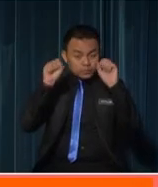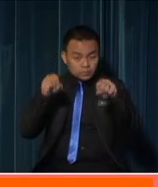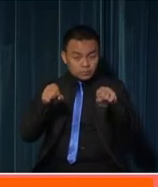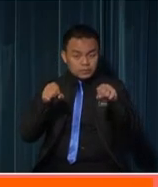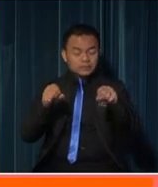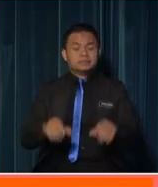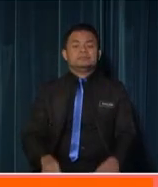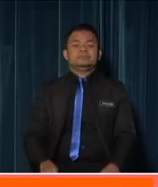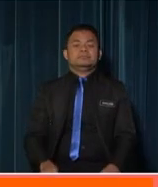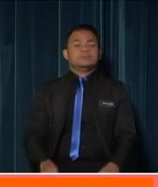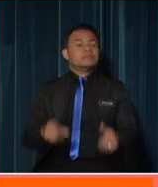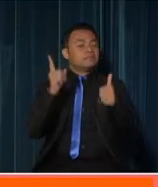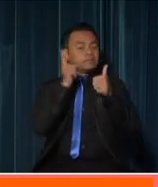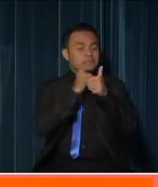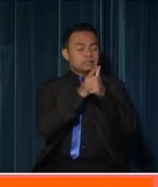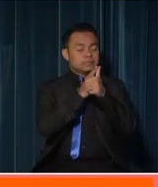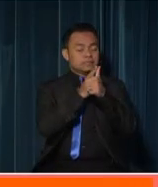to first